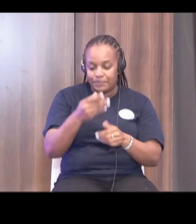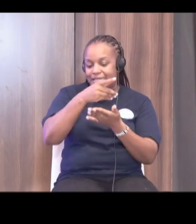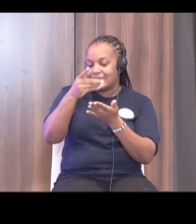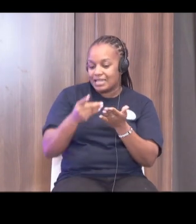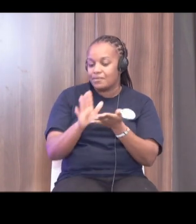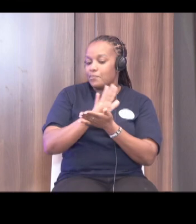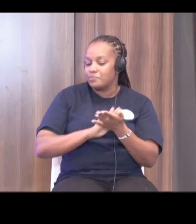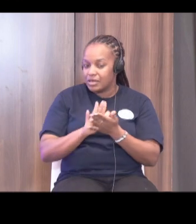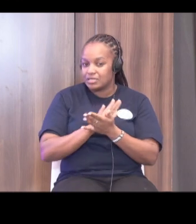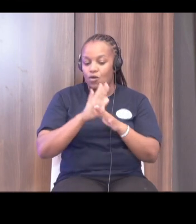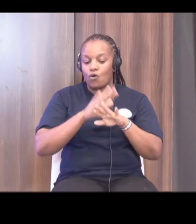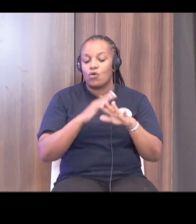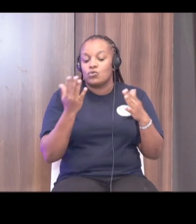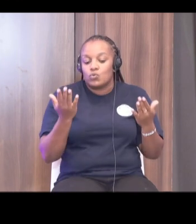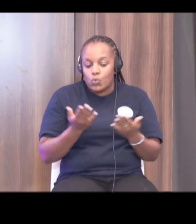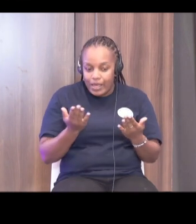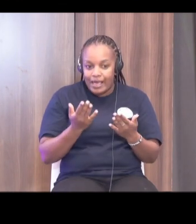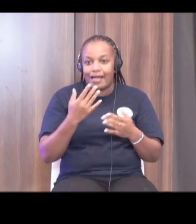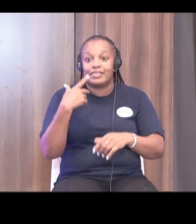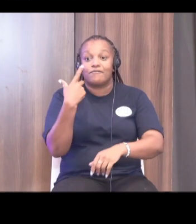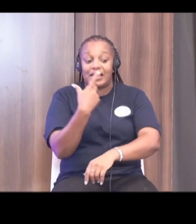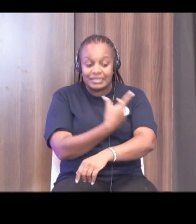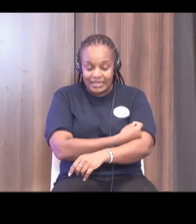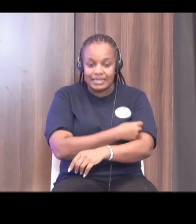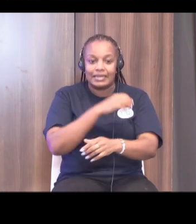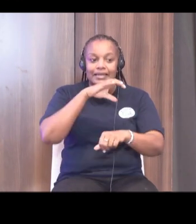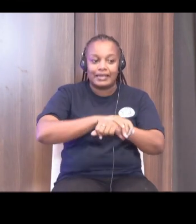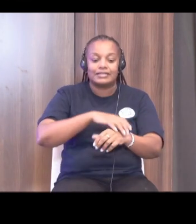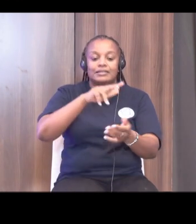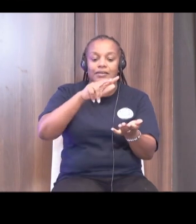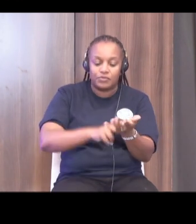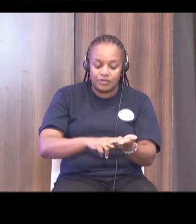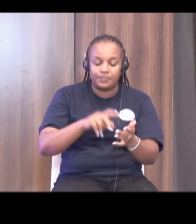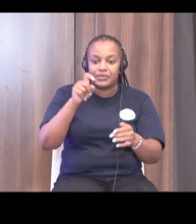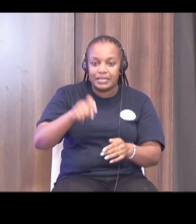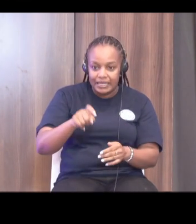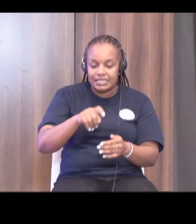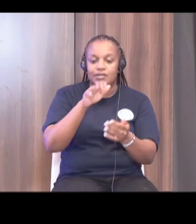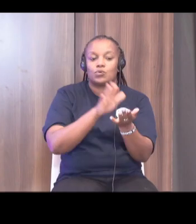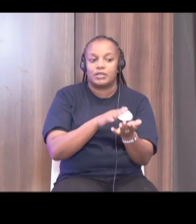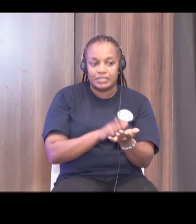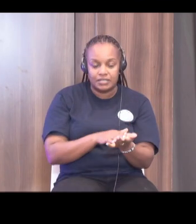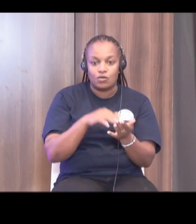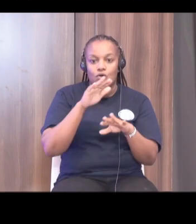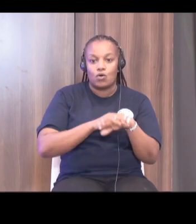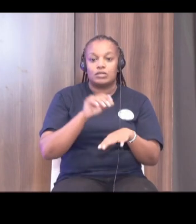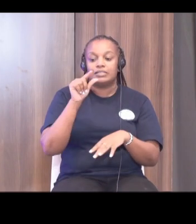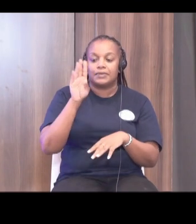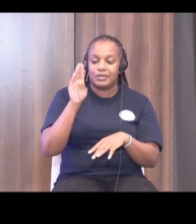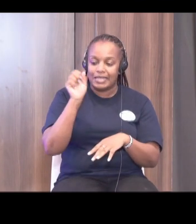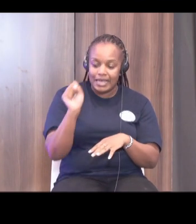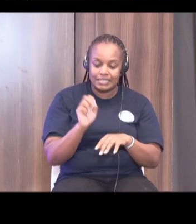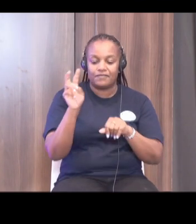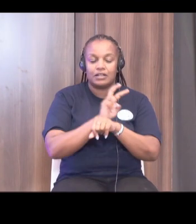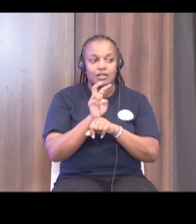on where the vaccine gets approved. It will require, again, recommendations, sufficient uptake, adequate GVS surveillance in infants, all things we've